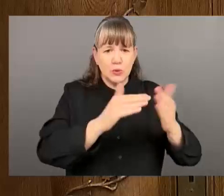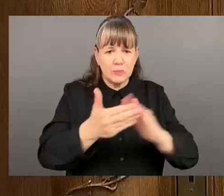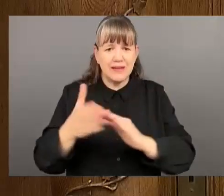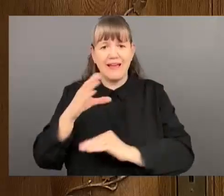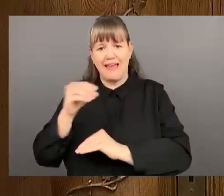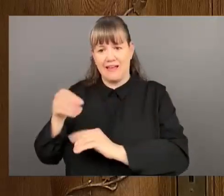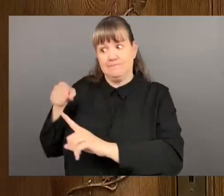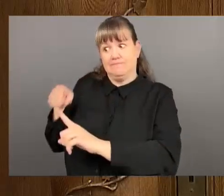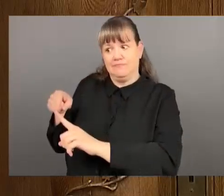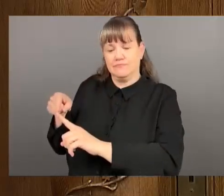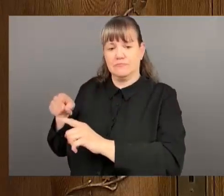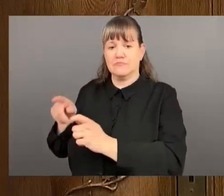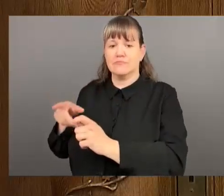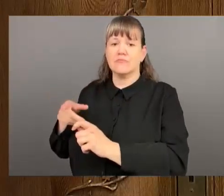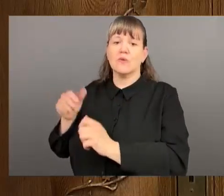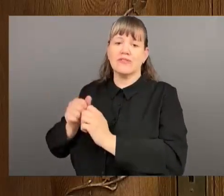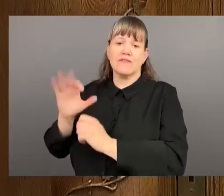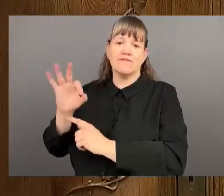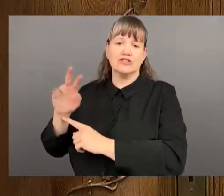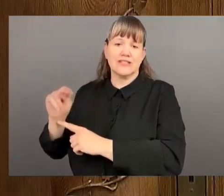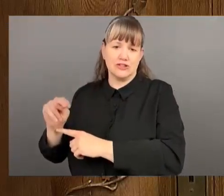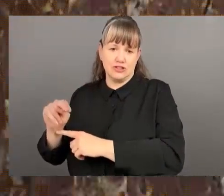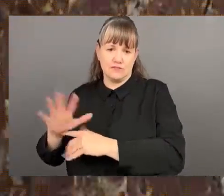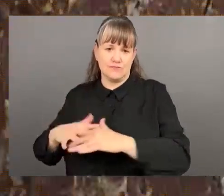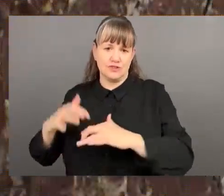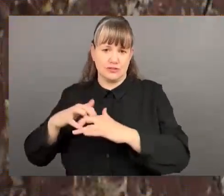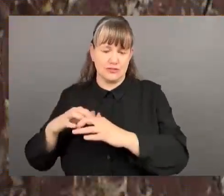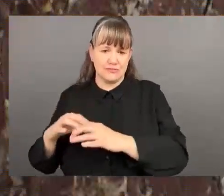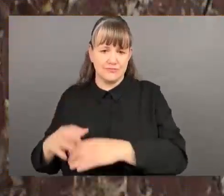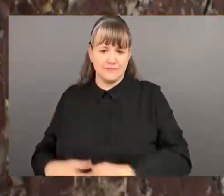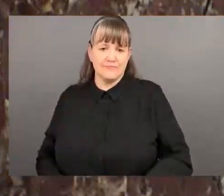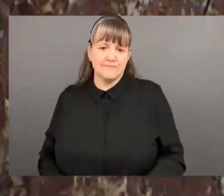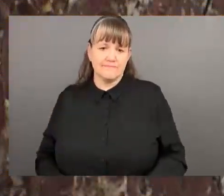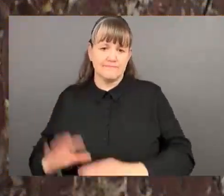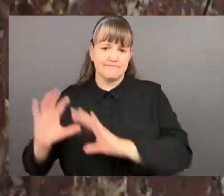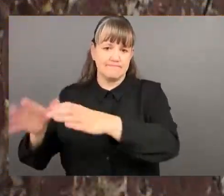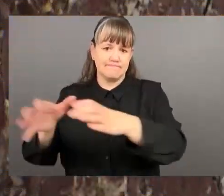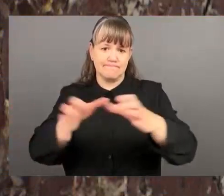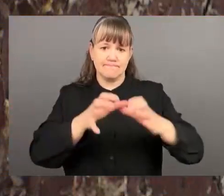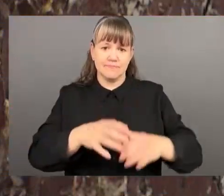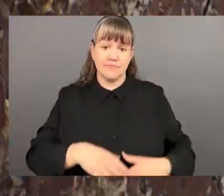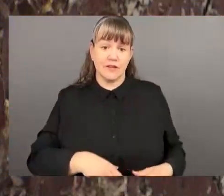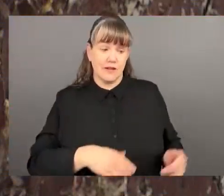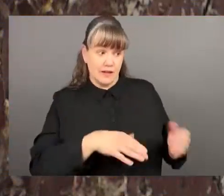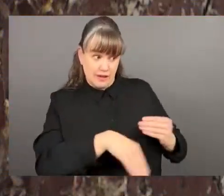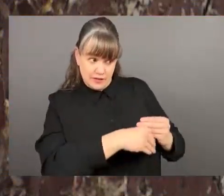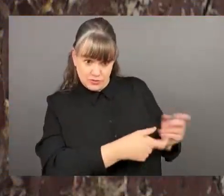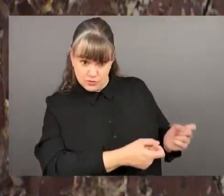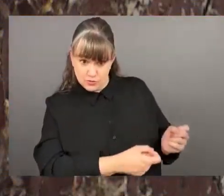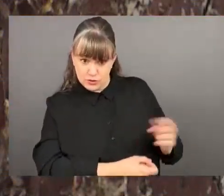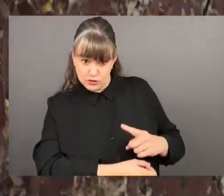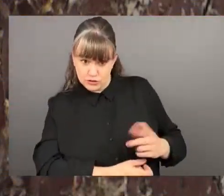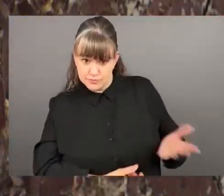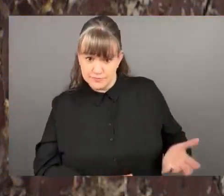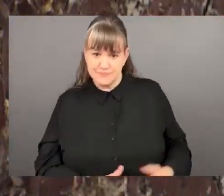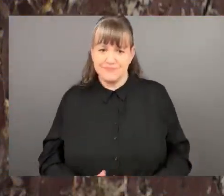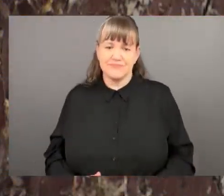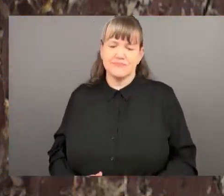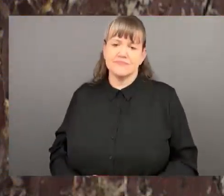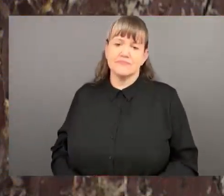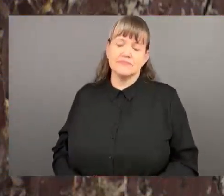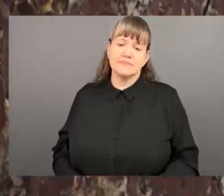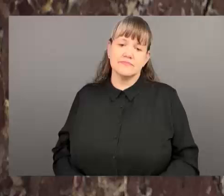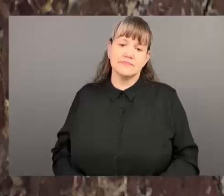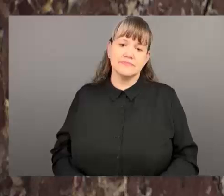Member Supplemental. As the impacts of LNG are felt across the province, Mr. Speaker, we are face